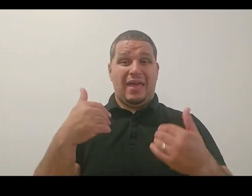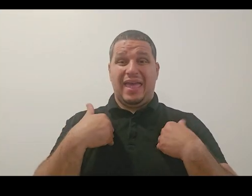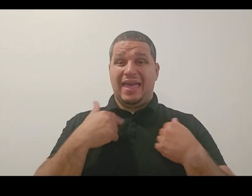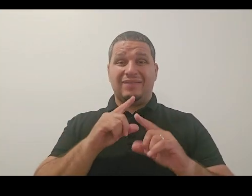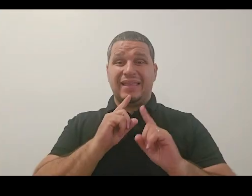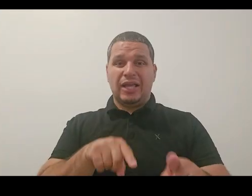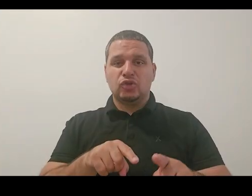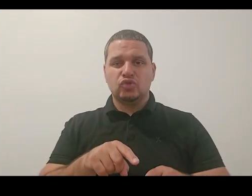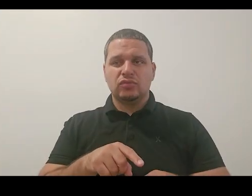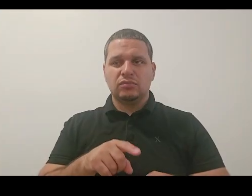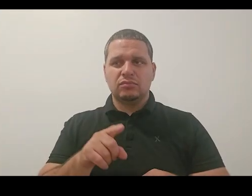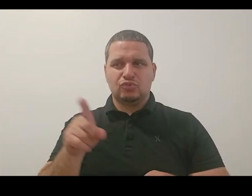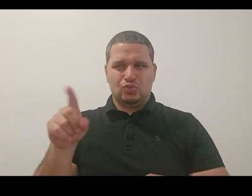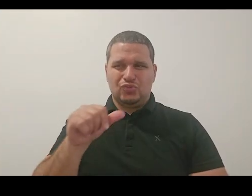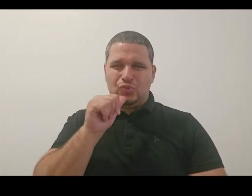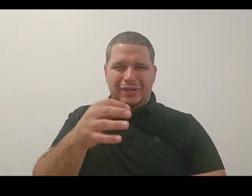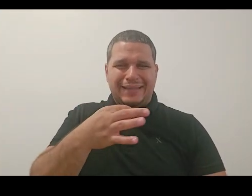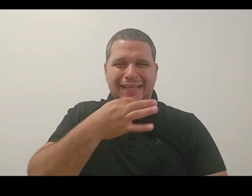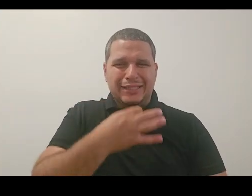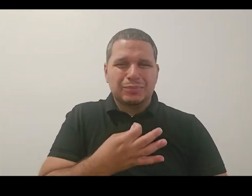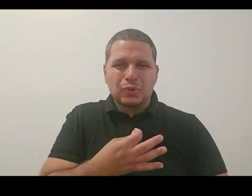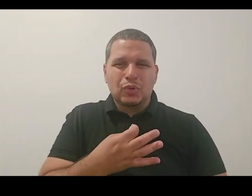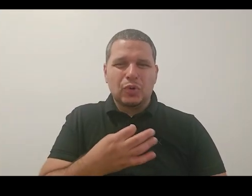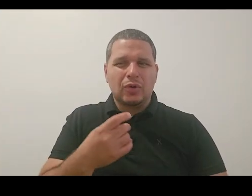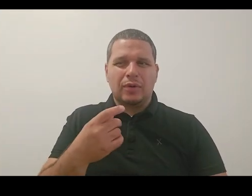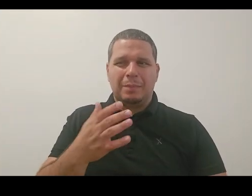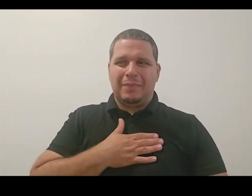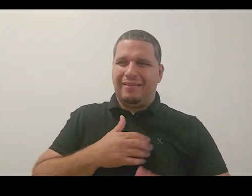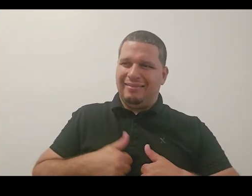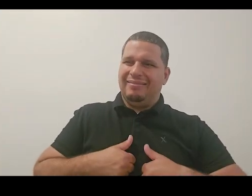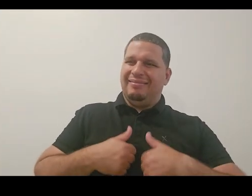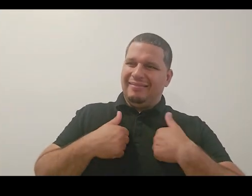know that you don't have the answers, that you're